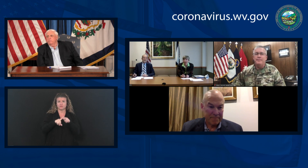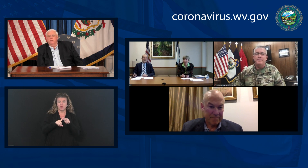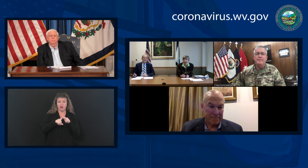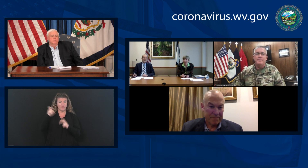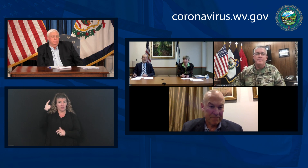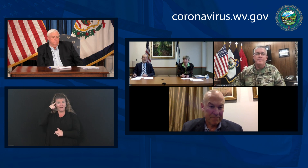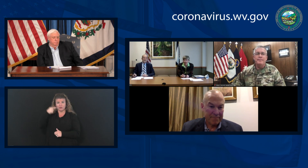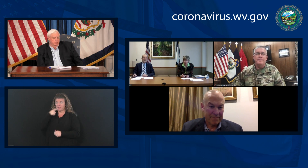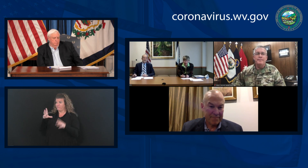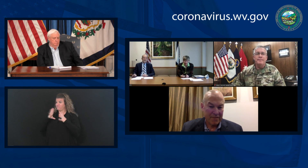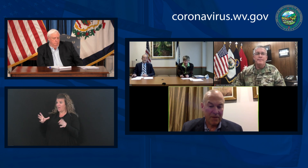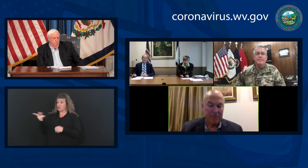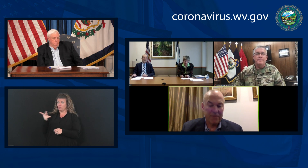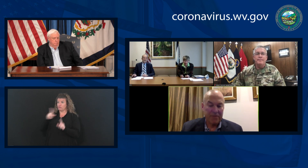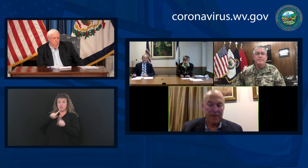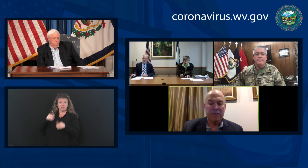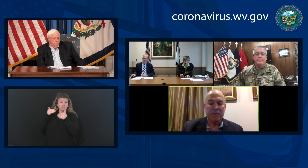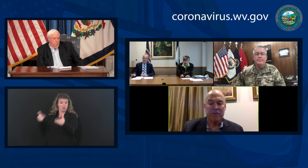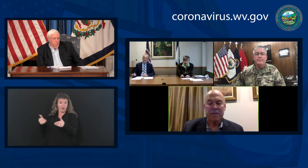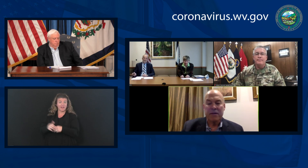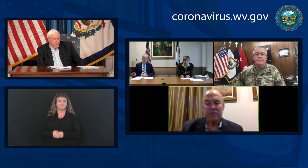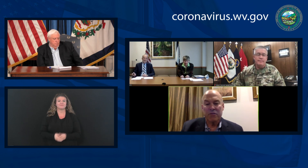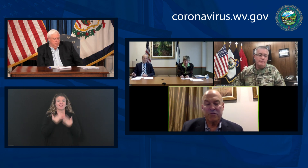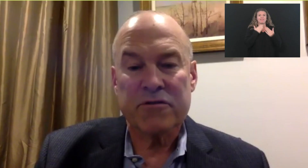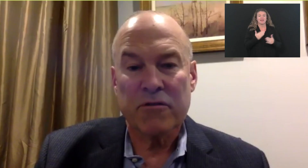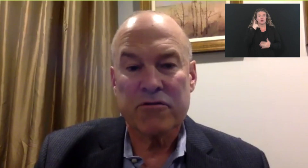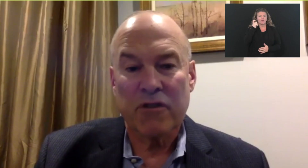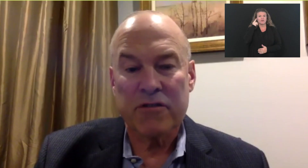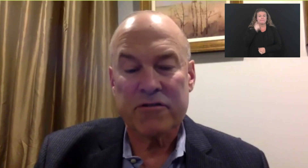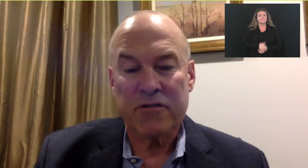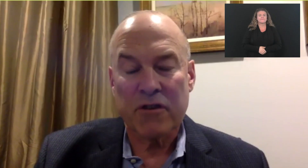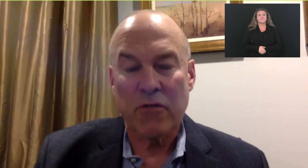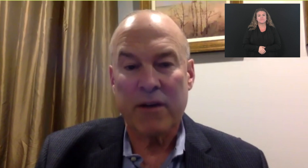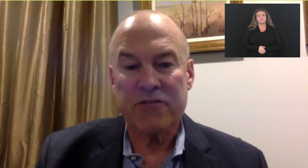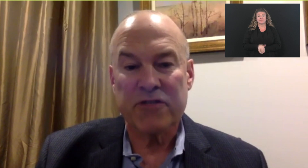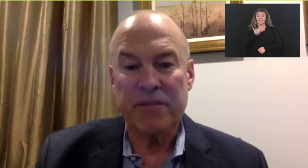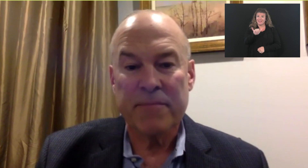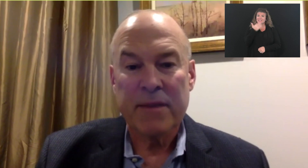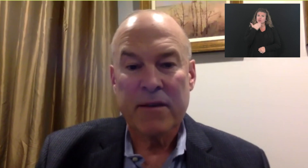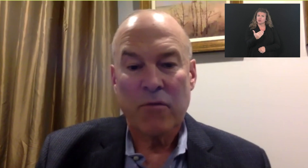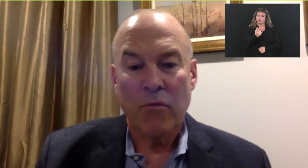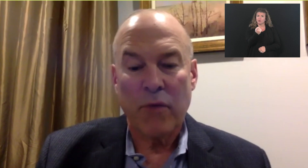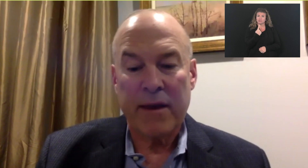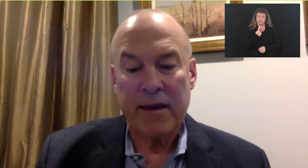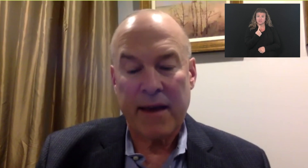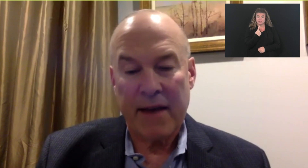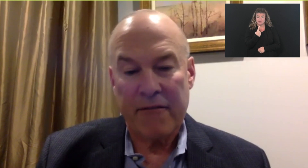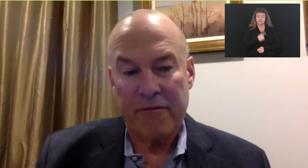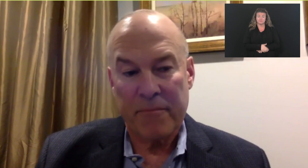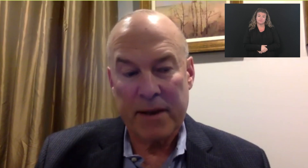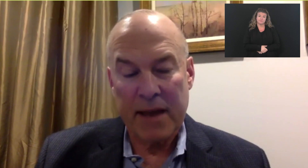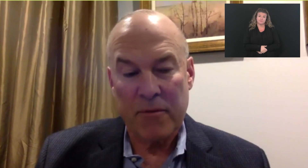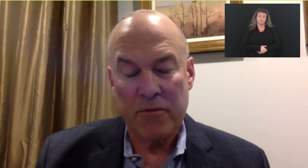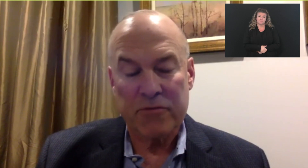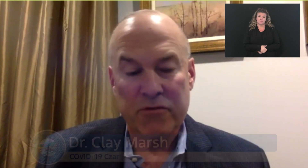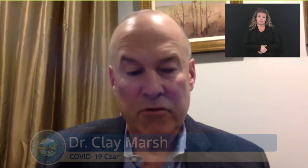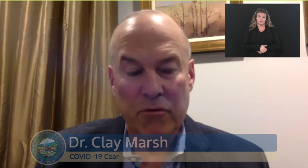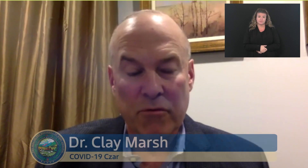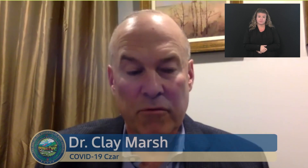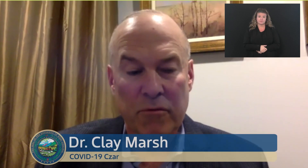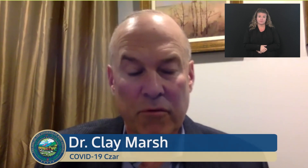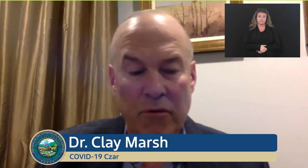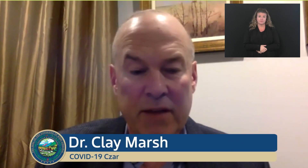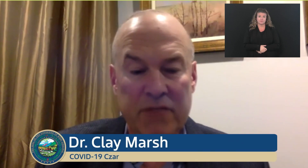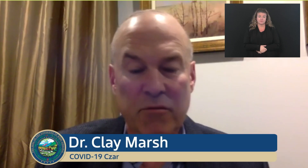all that stuff. Great. Thank you, Governor. So Charles, good question. We have been able